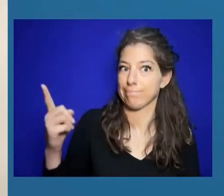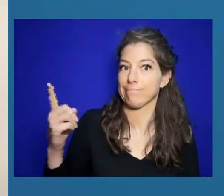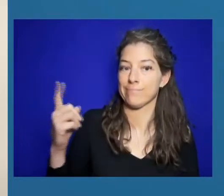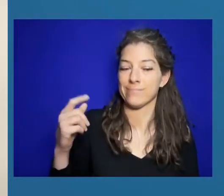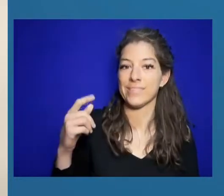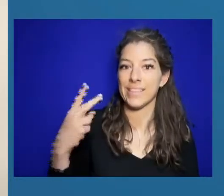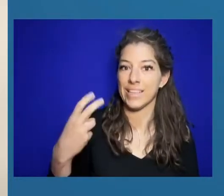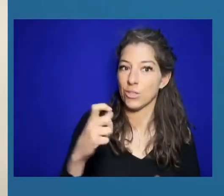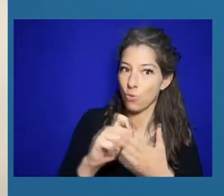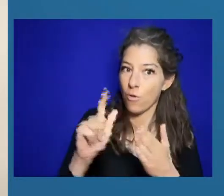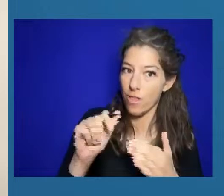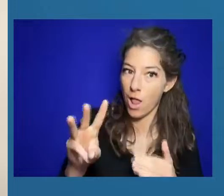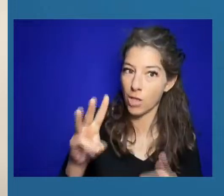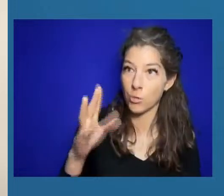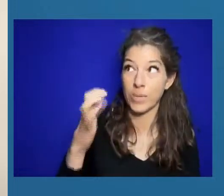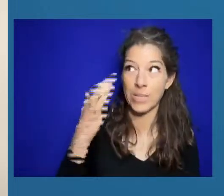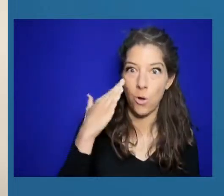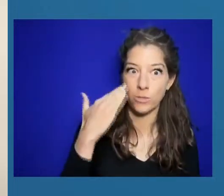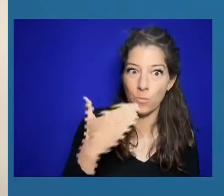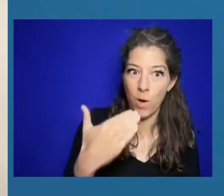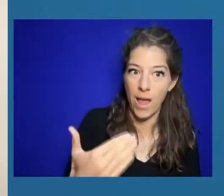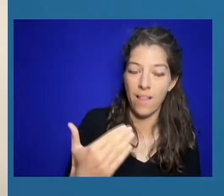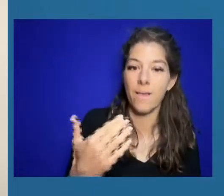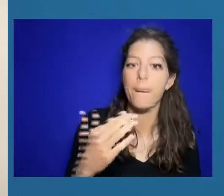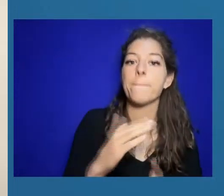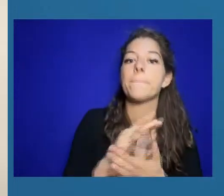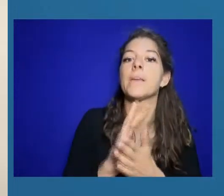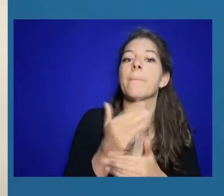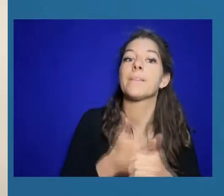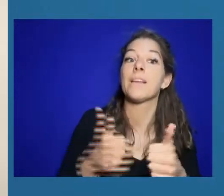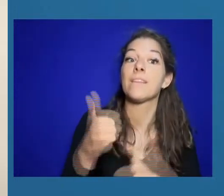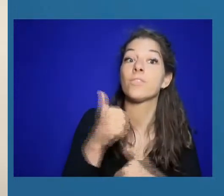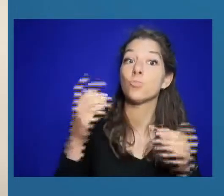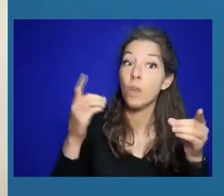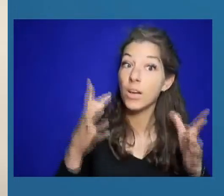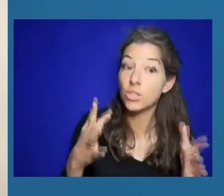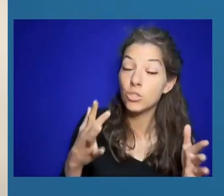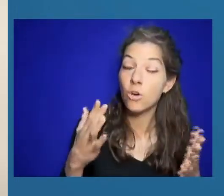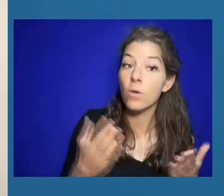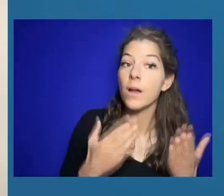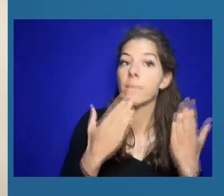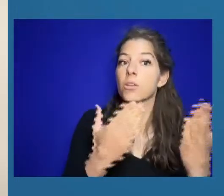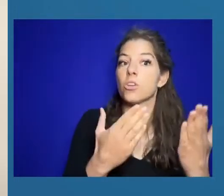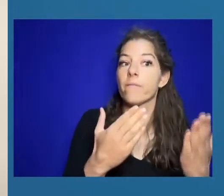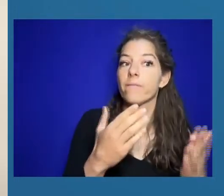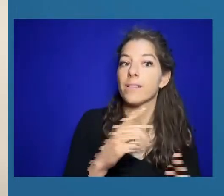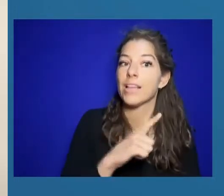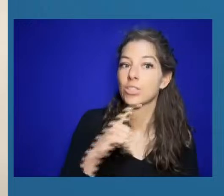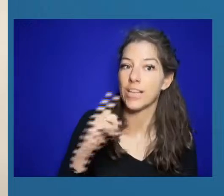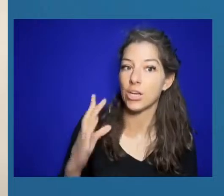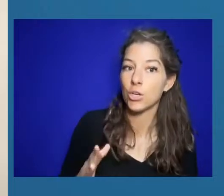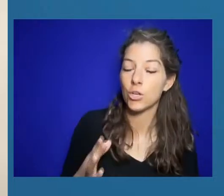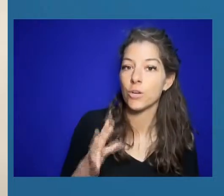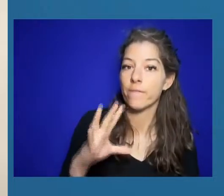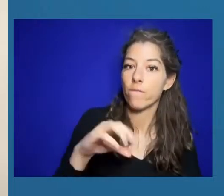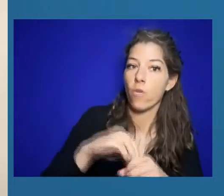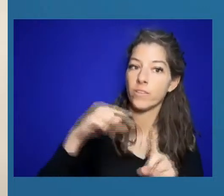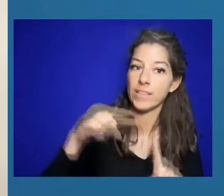wrote it, so he knows the law. When he became the executive director on the recommendation of the legislators who were involved in